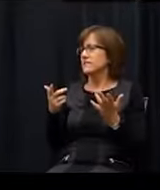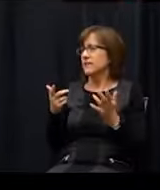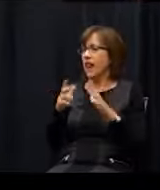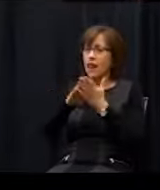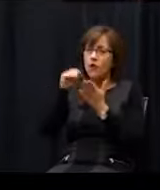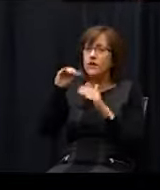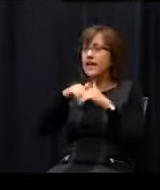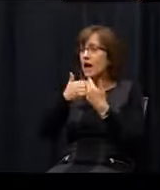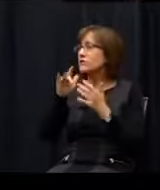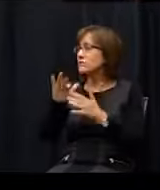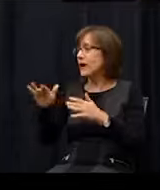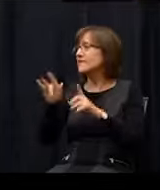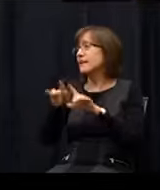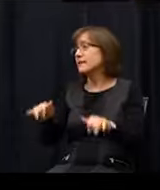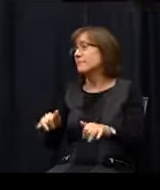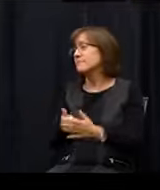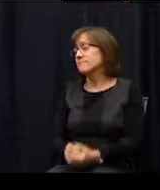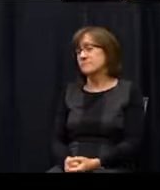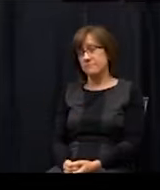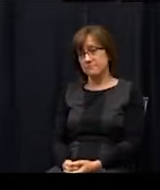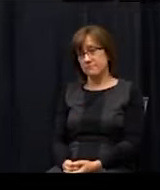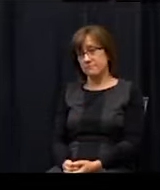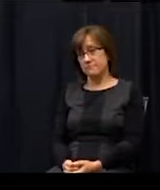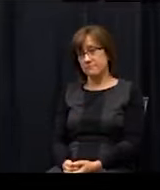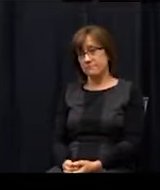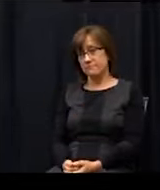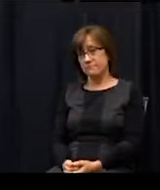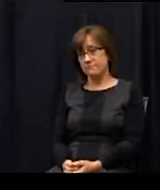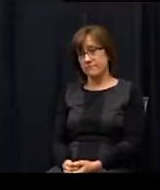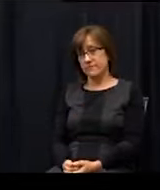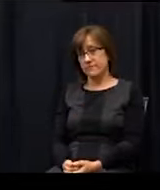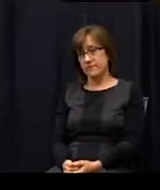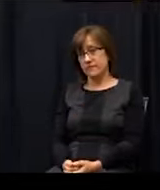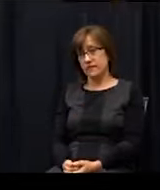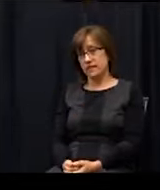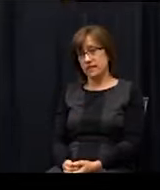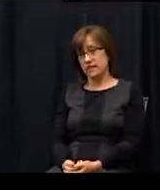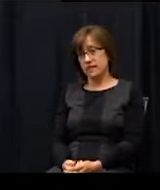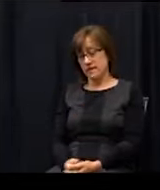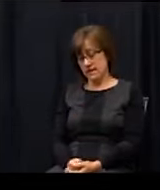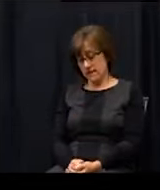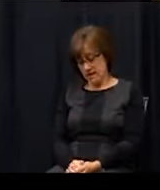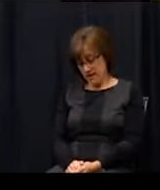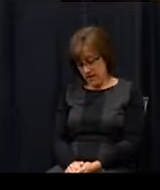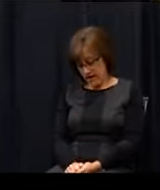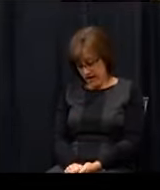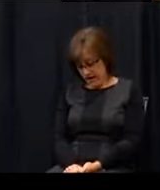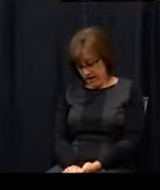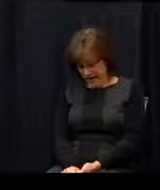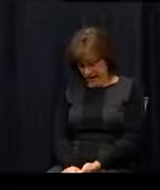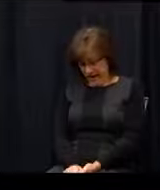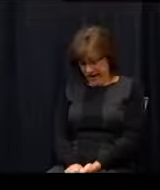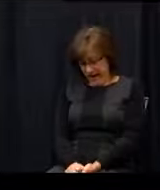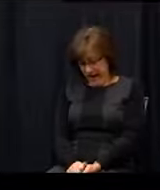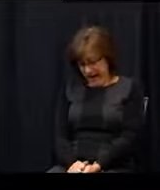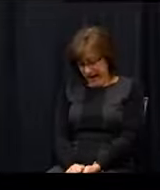spell. Okay? That's number 1. Let me see if the other ones. Some